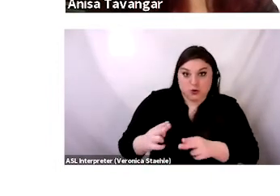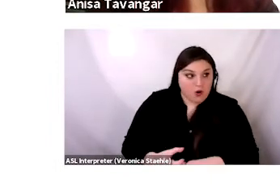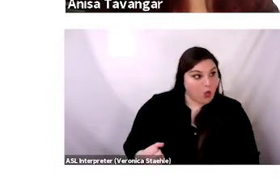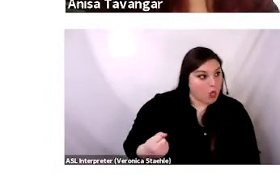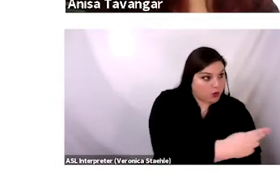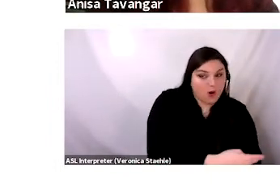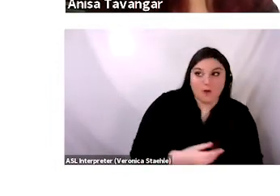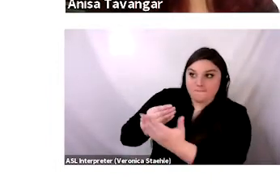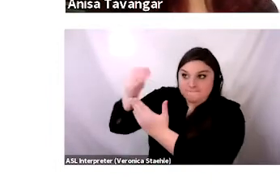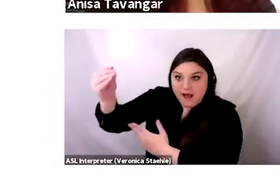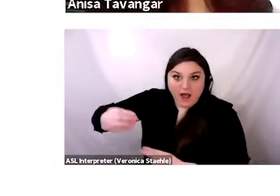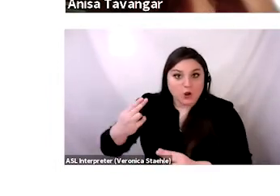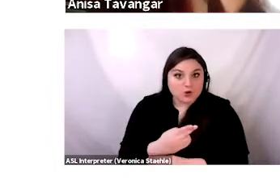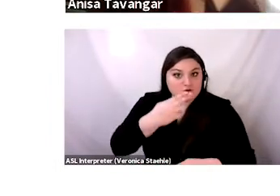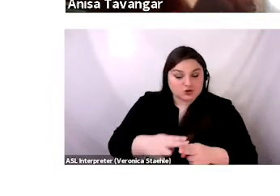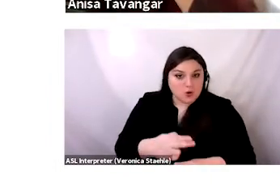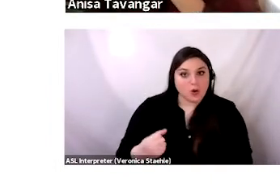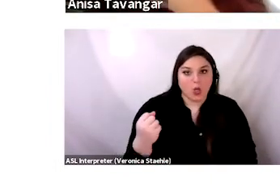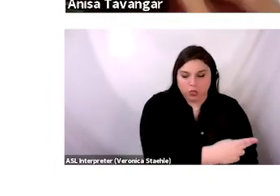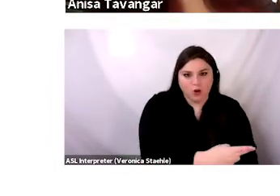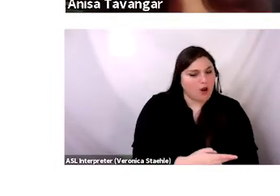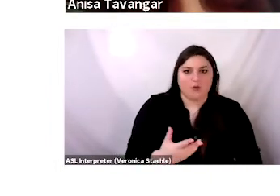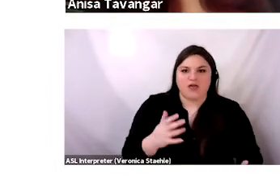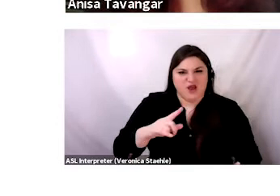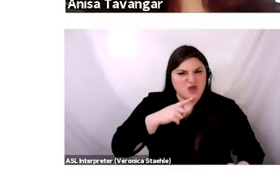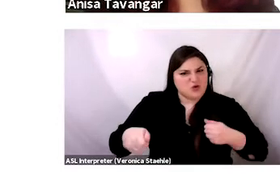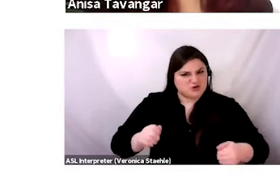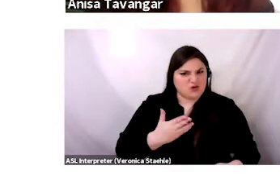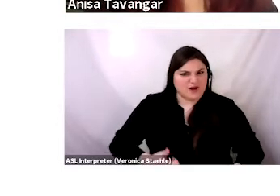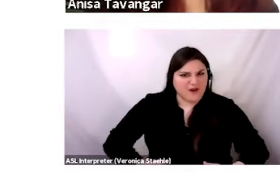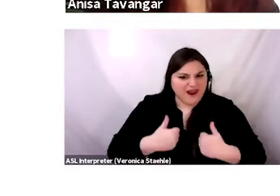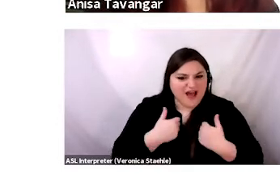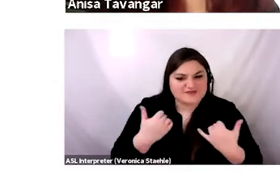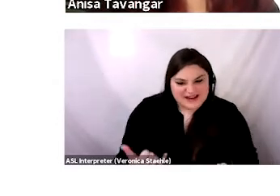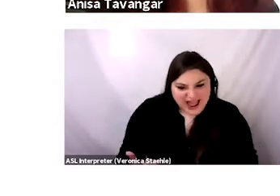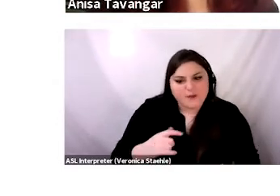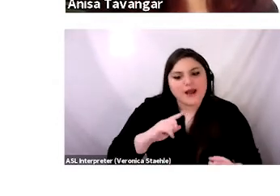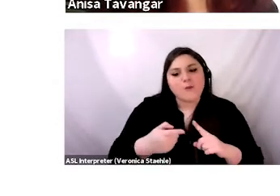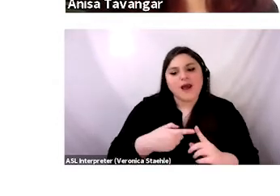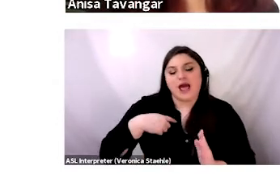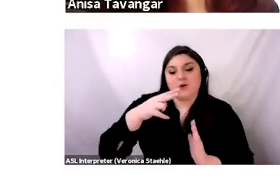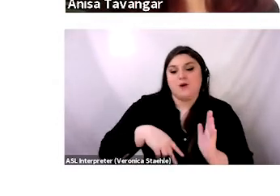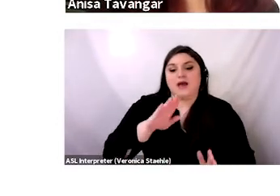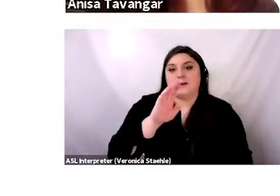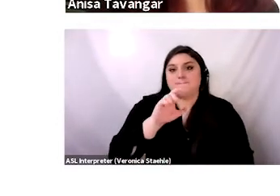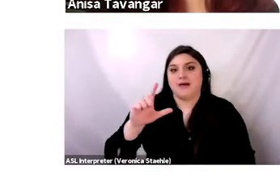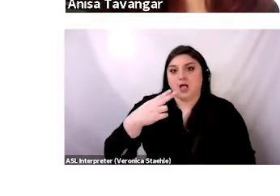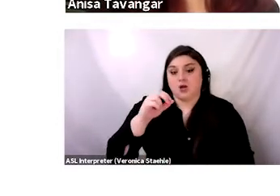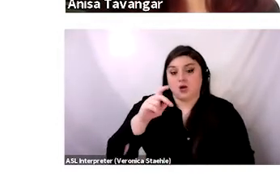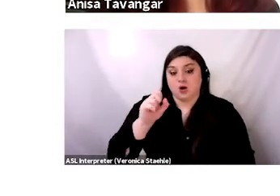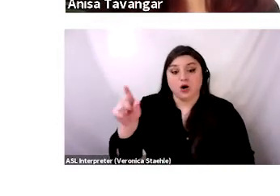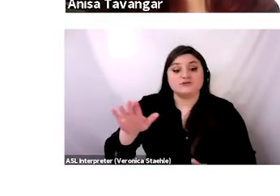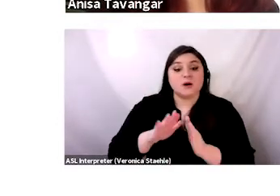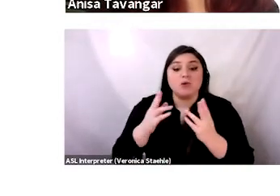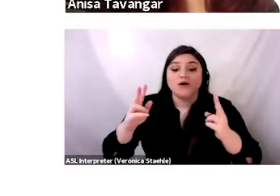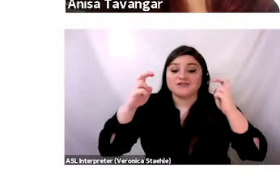spiritual understanding. I found it really interesting when I read Bell Hooks's book, All About Love,